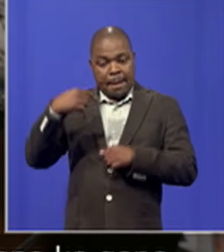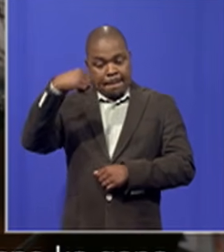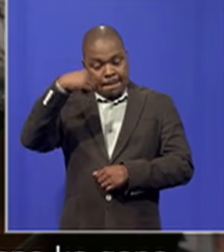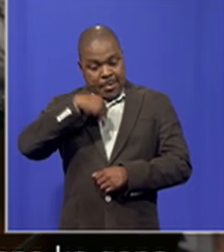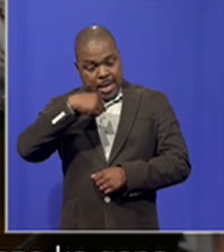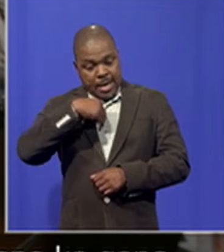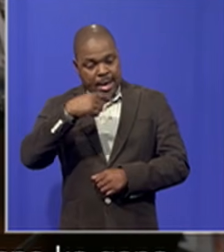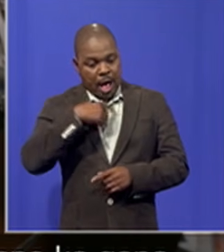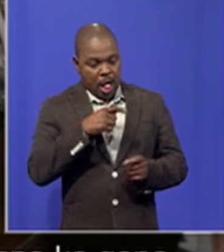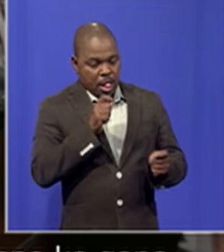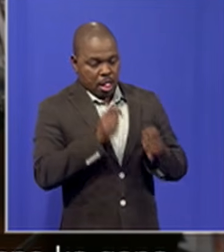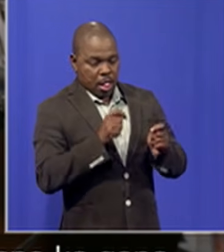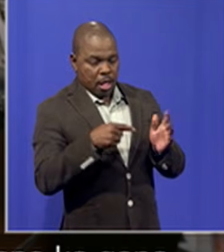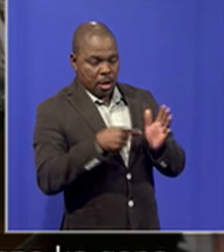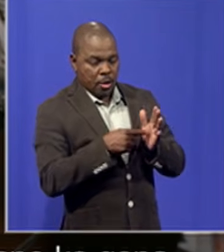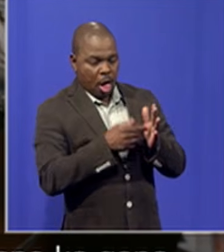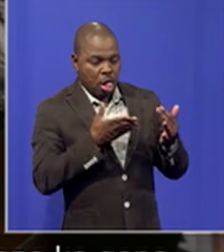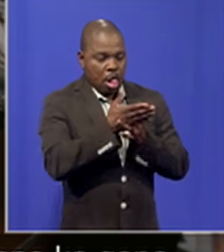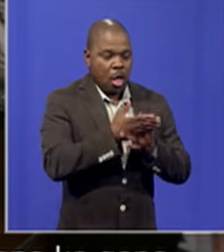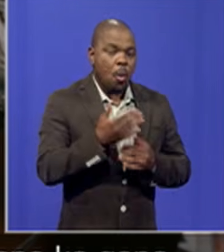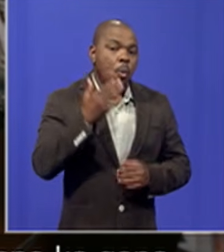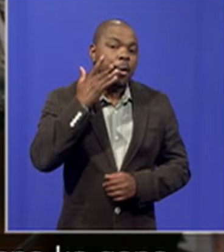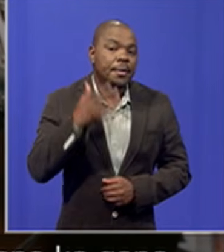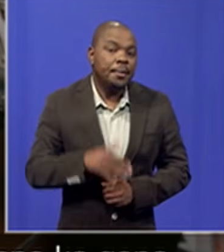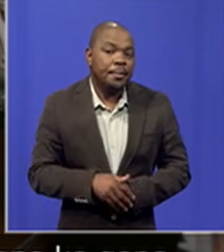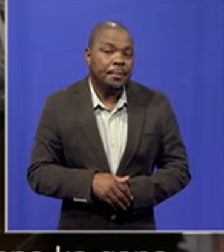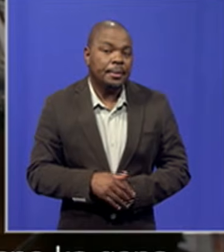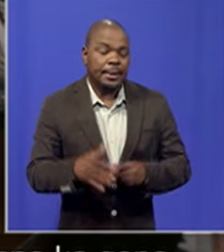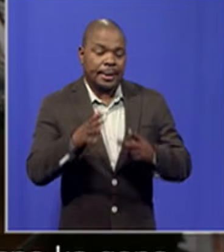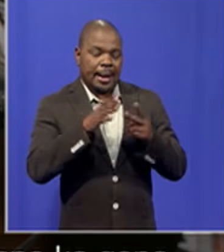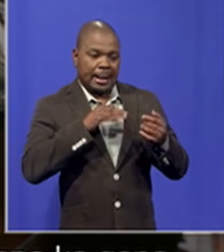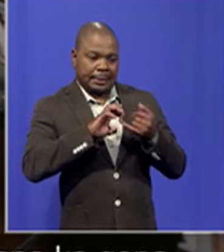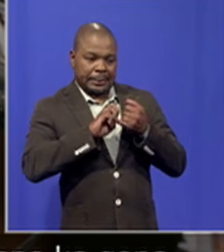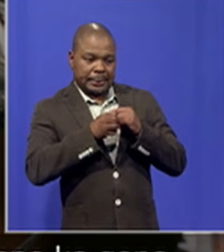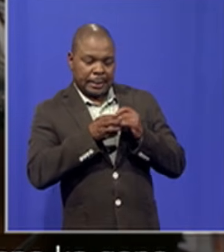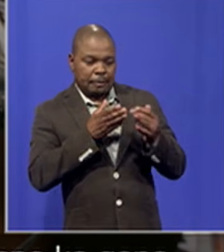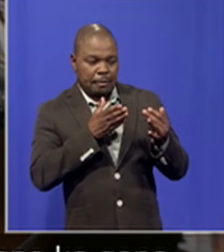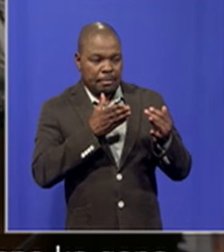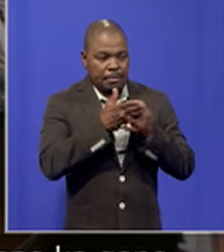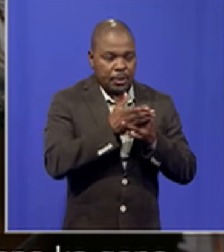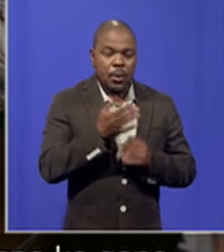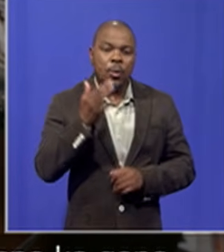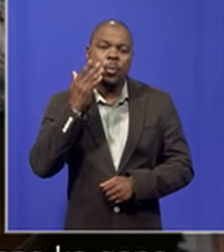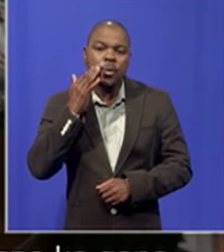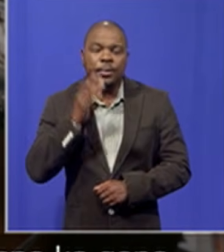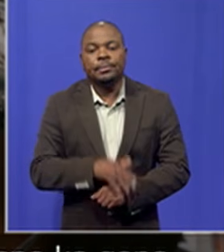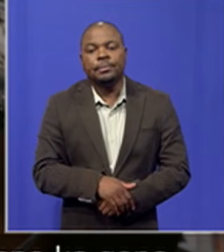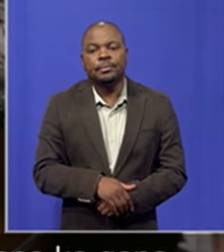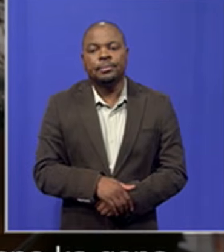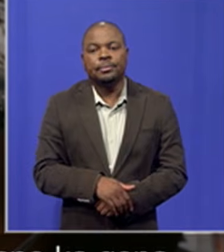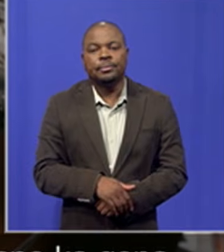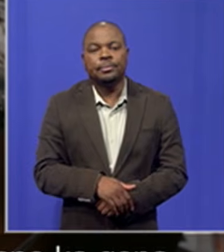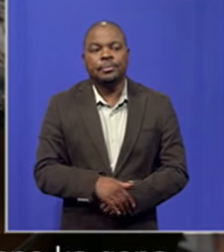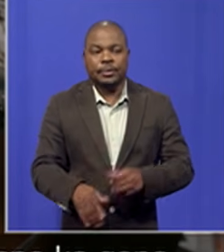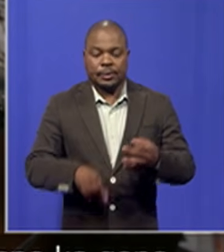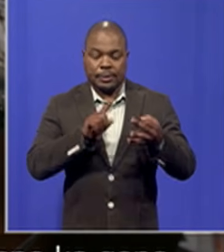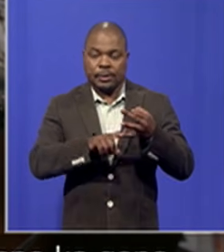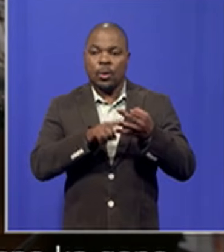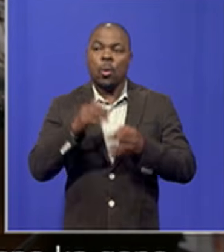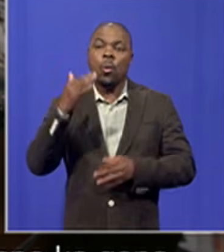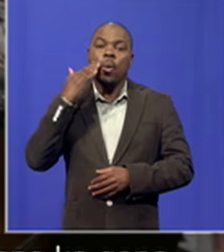temper and how did I temper or attempt to temper, and when did I temper